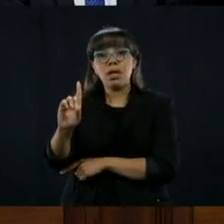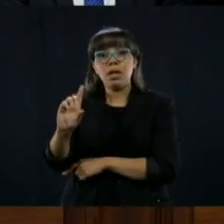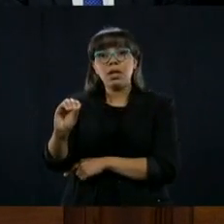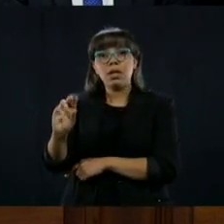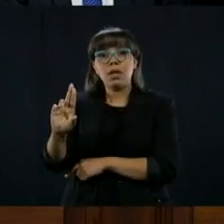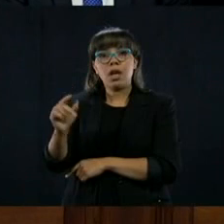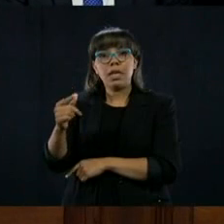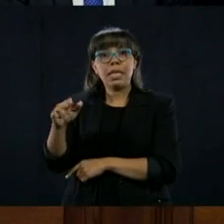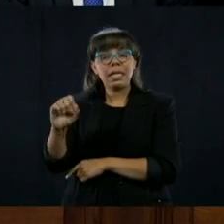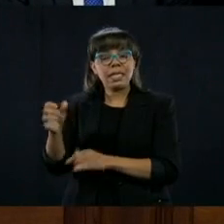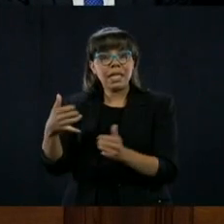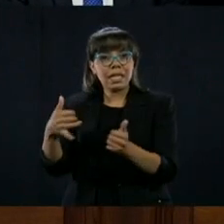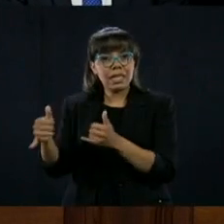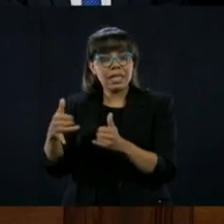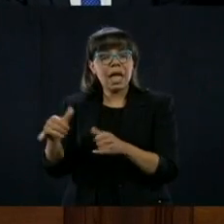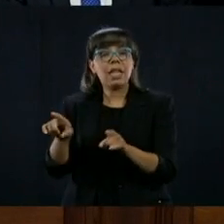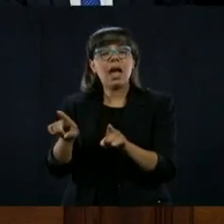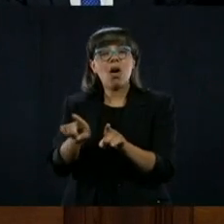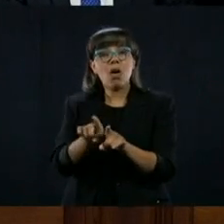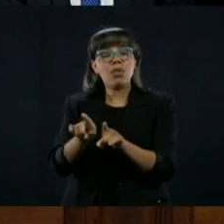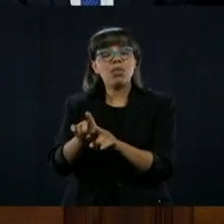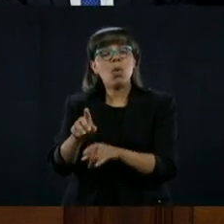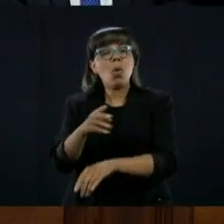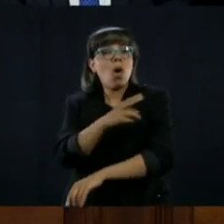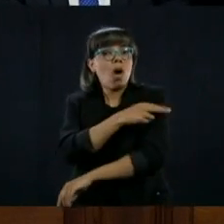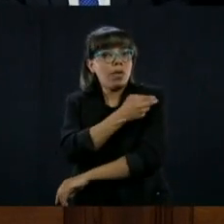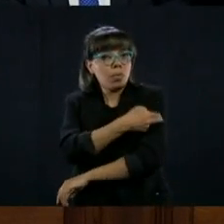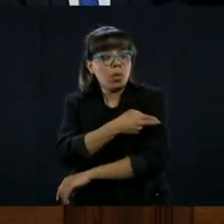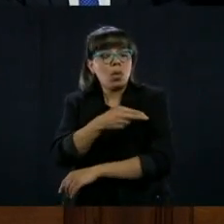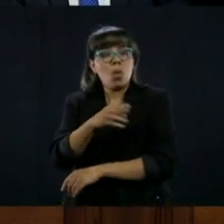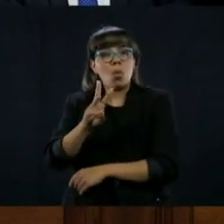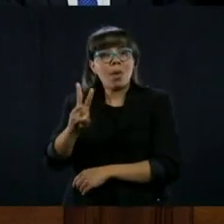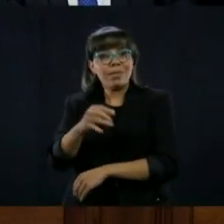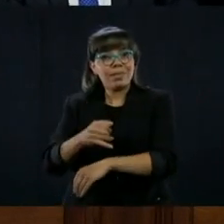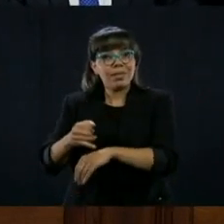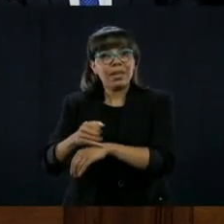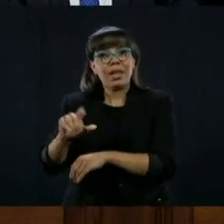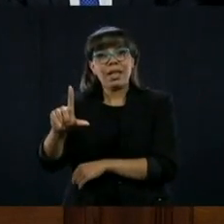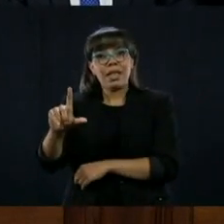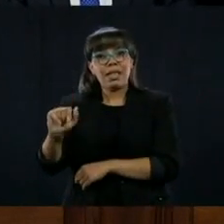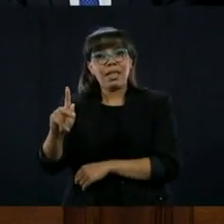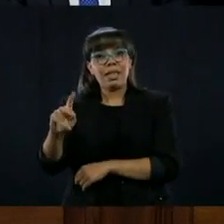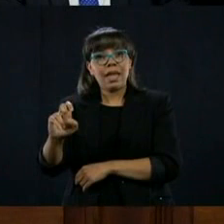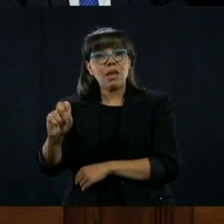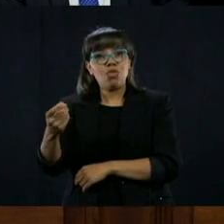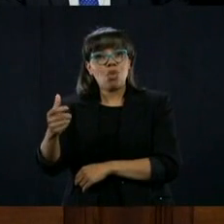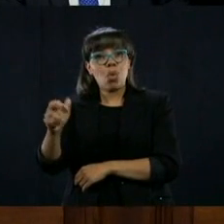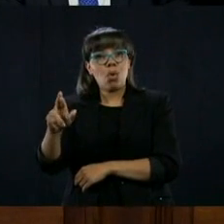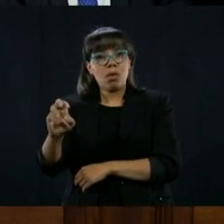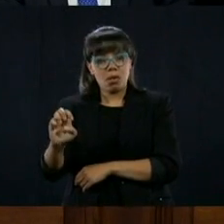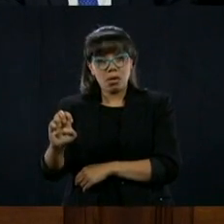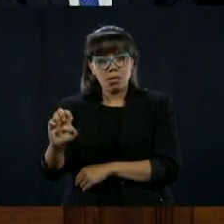is under control? I heard you saying it's critical when staff and patients are still